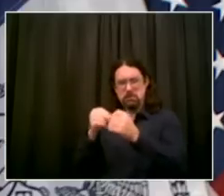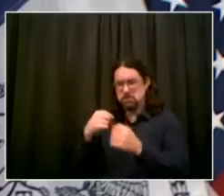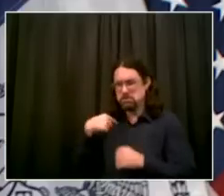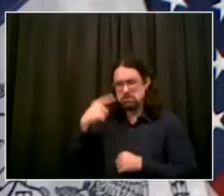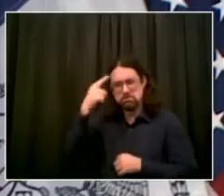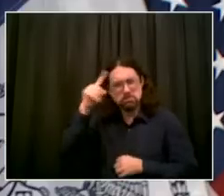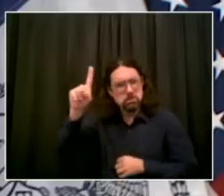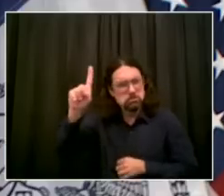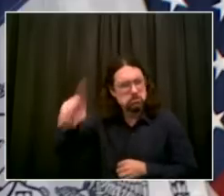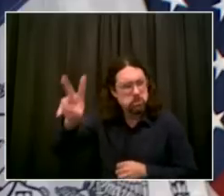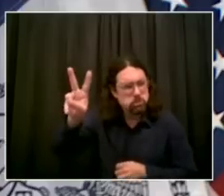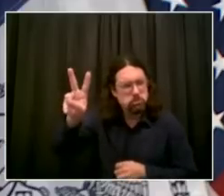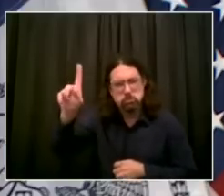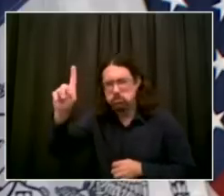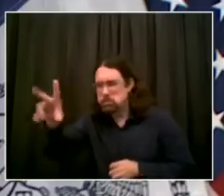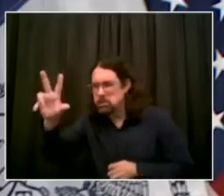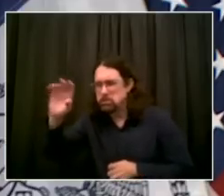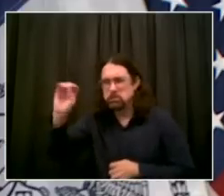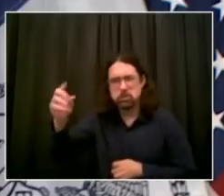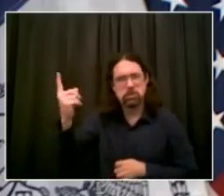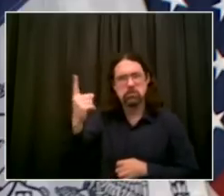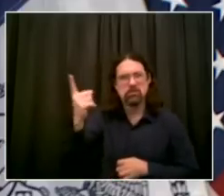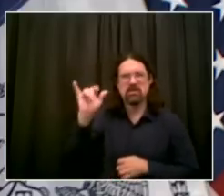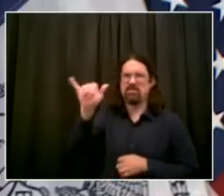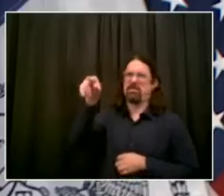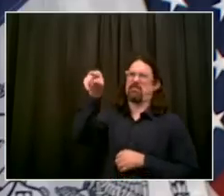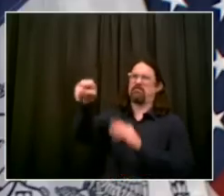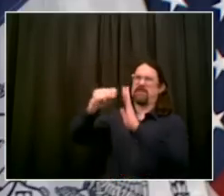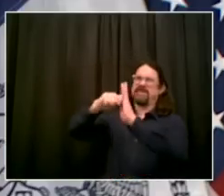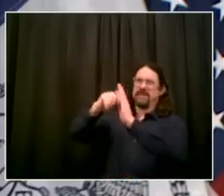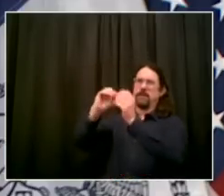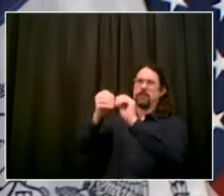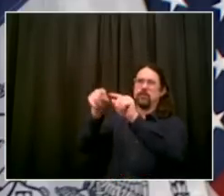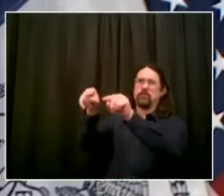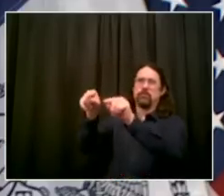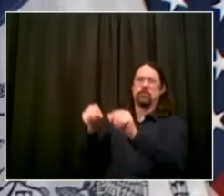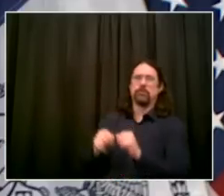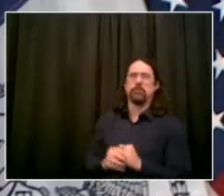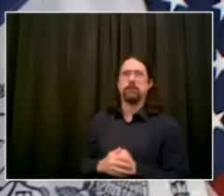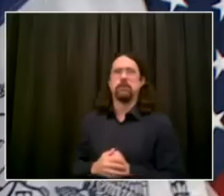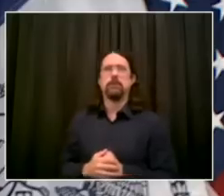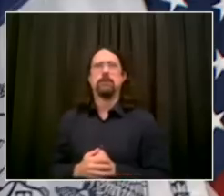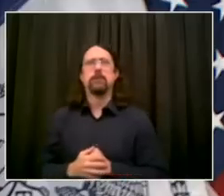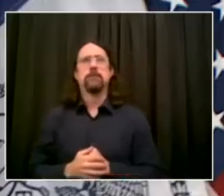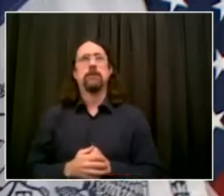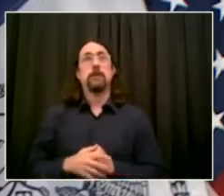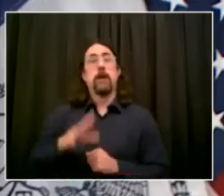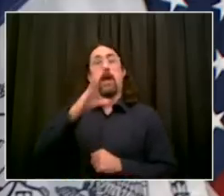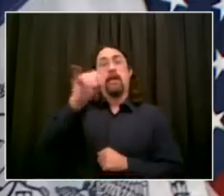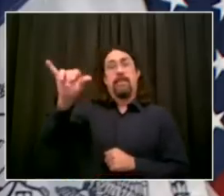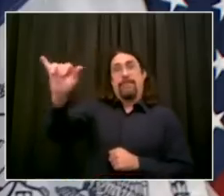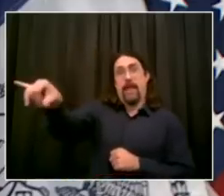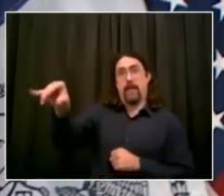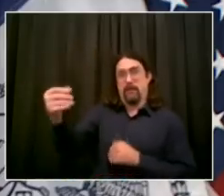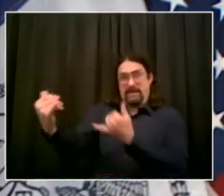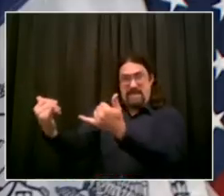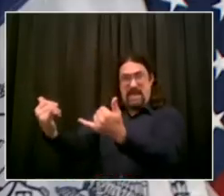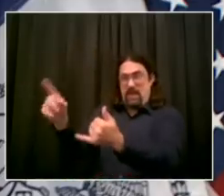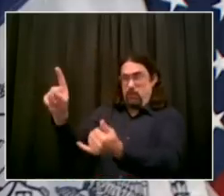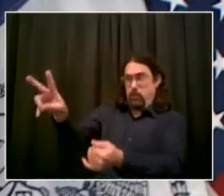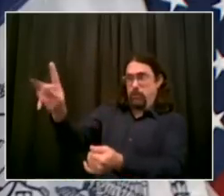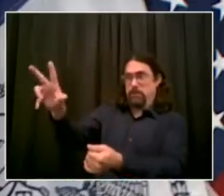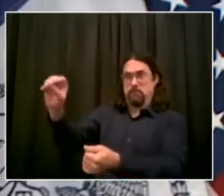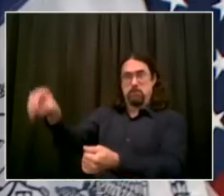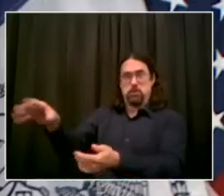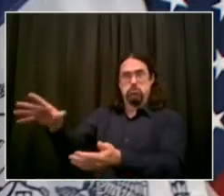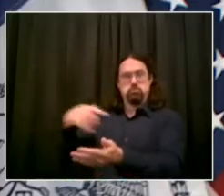having a different discussion. If all of these indicators were moving in unison, we'd be having a different discussion. But right now, we know the thing we need to know,